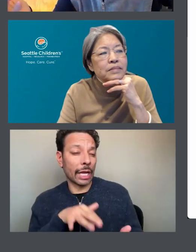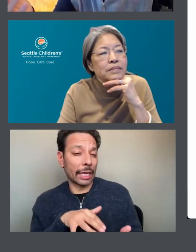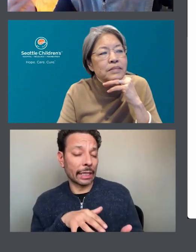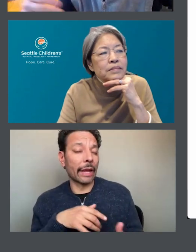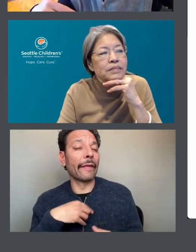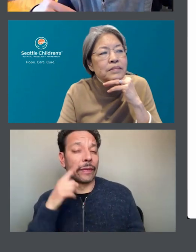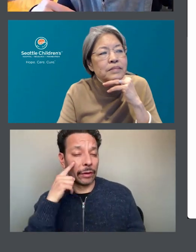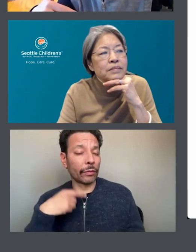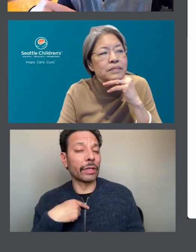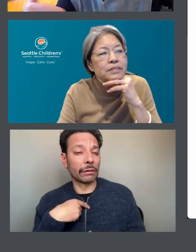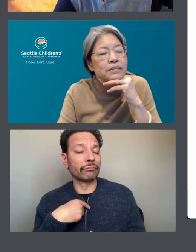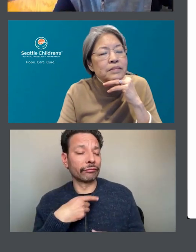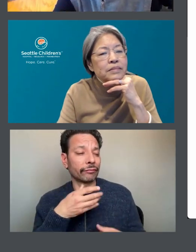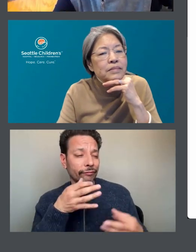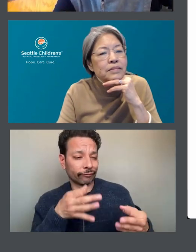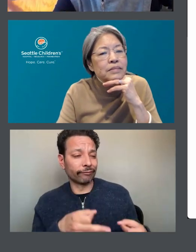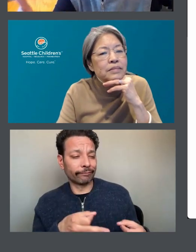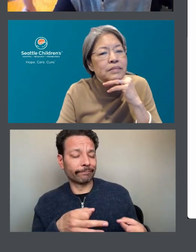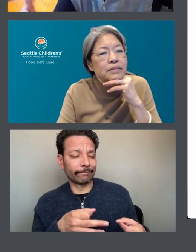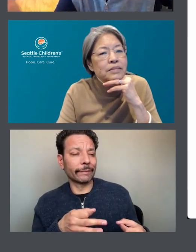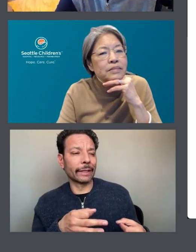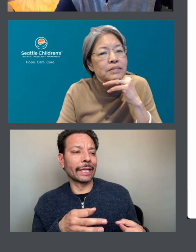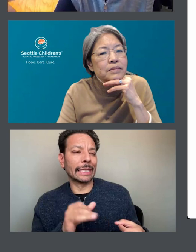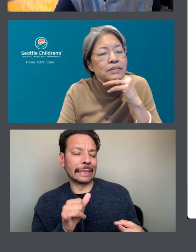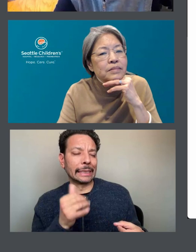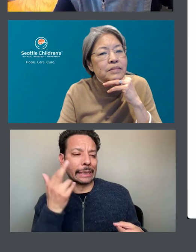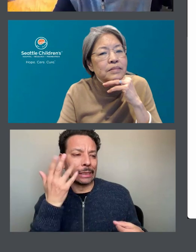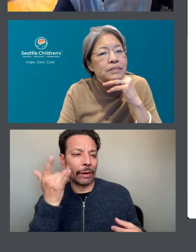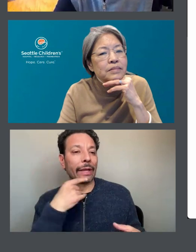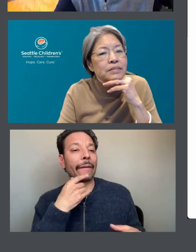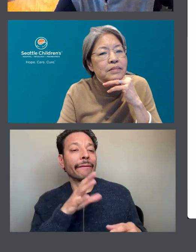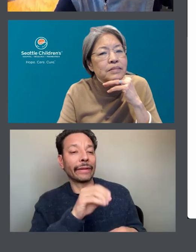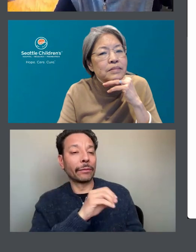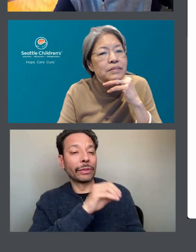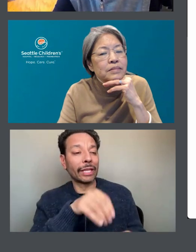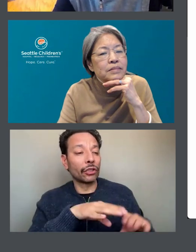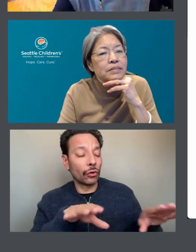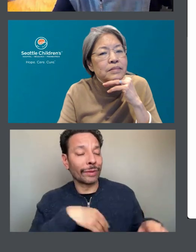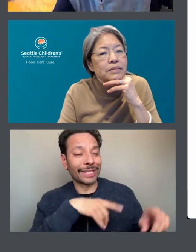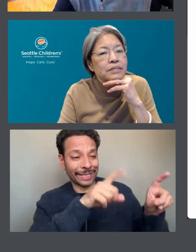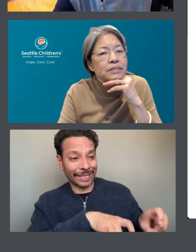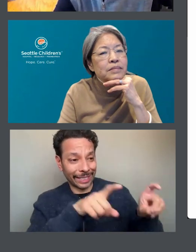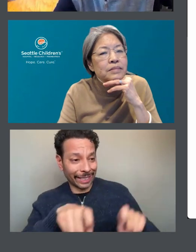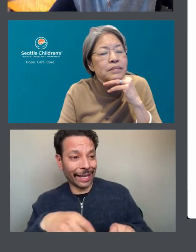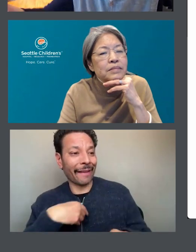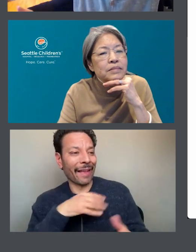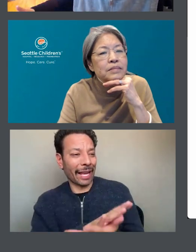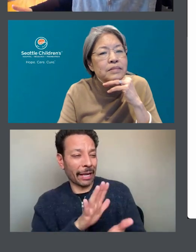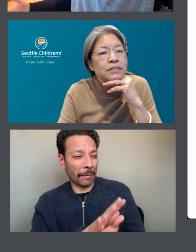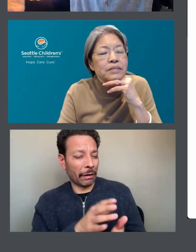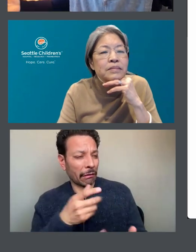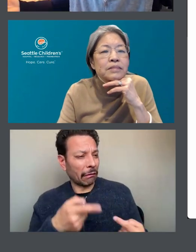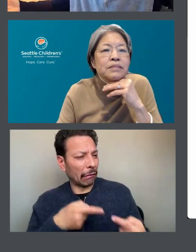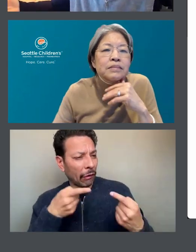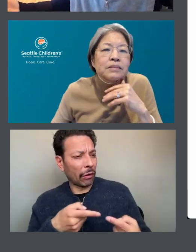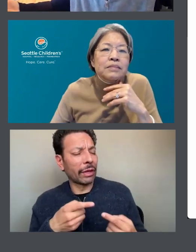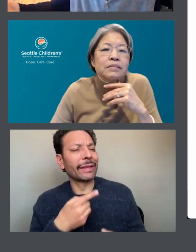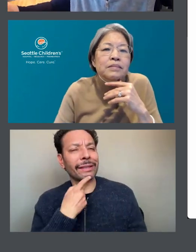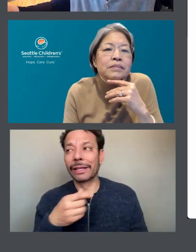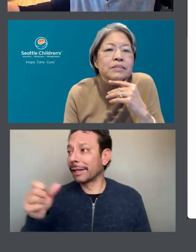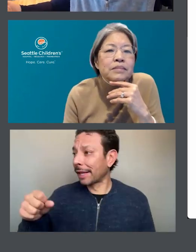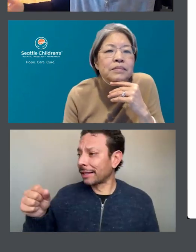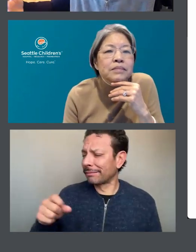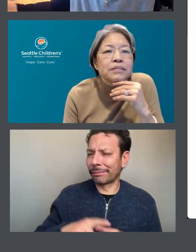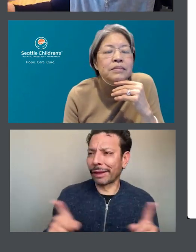justified, when we came up and said, 50% of the children we tested were having academic difficulties, they said, well, yes,